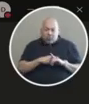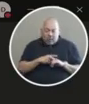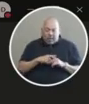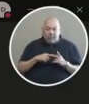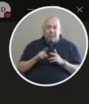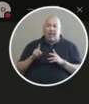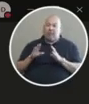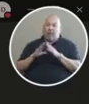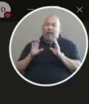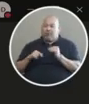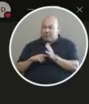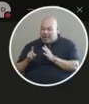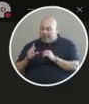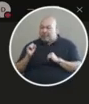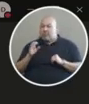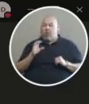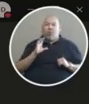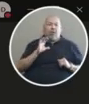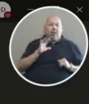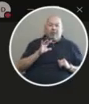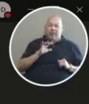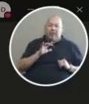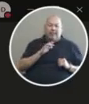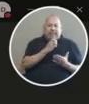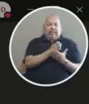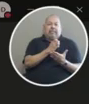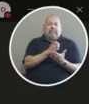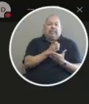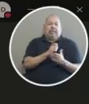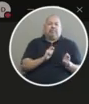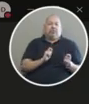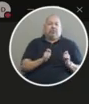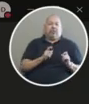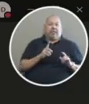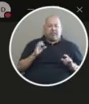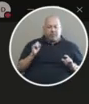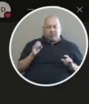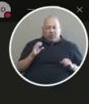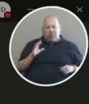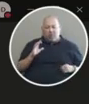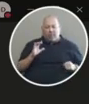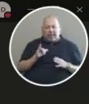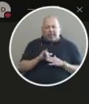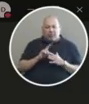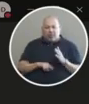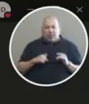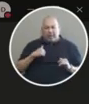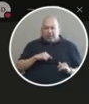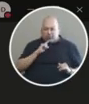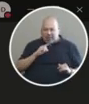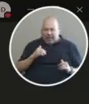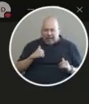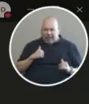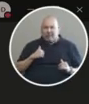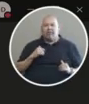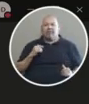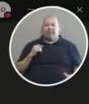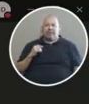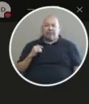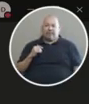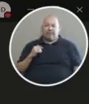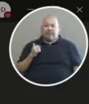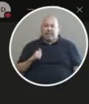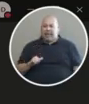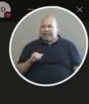mortgages and their property taxes. The economy is changing and we need to pull the brakes and analyze what is it that we actually want but actually value. And if